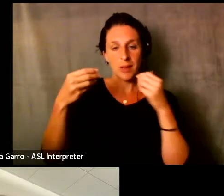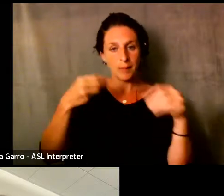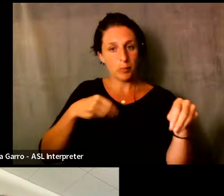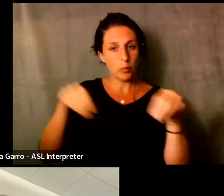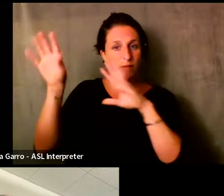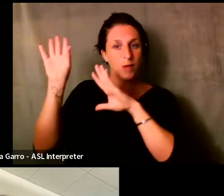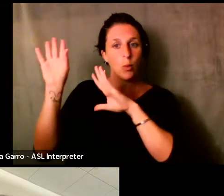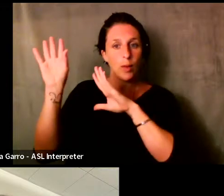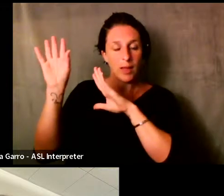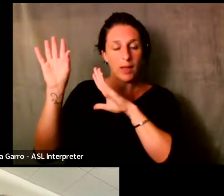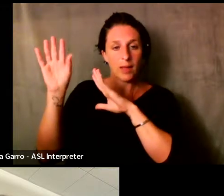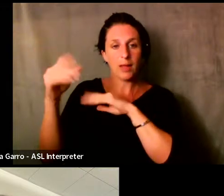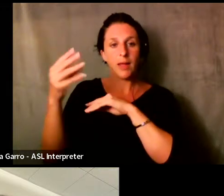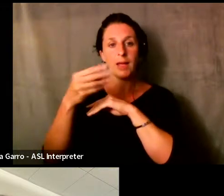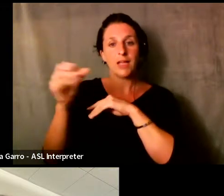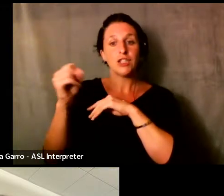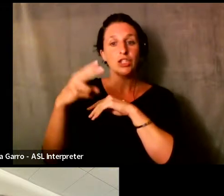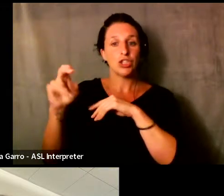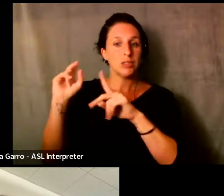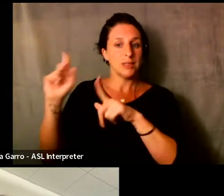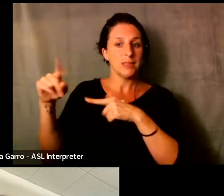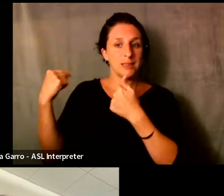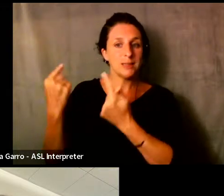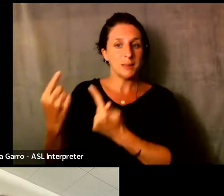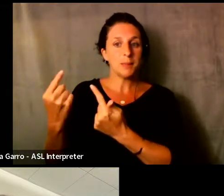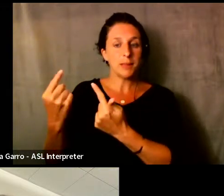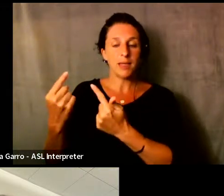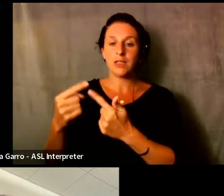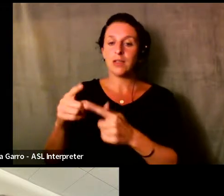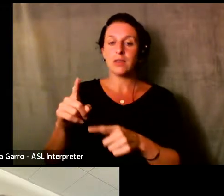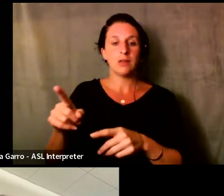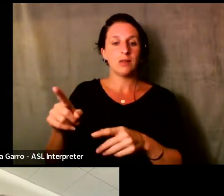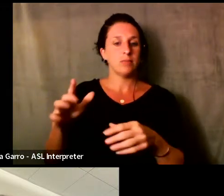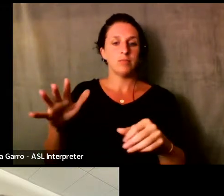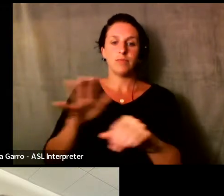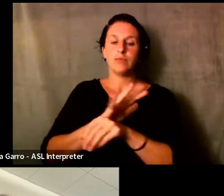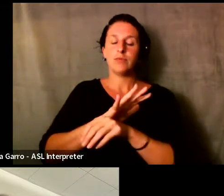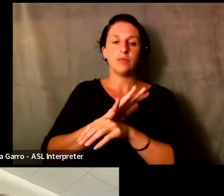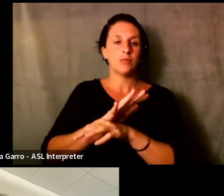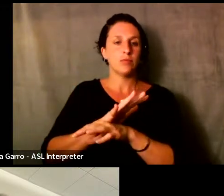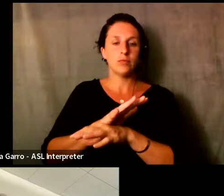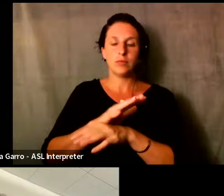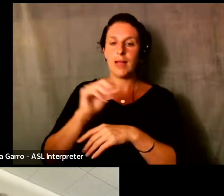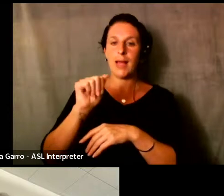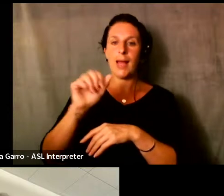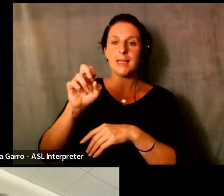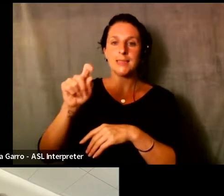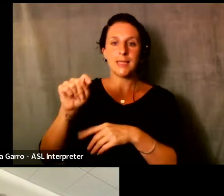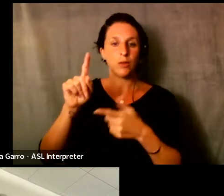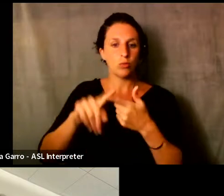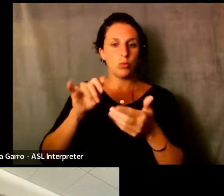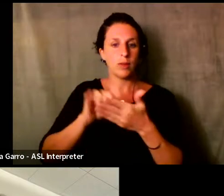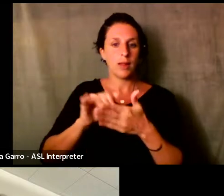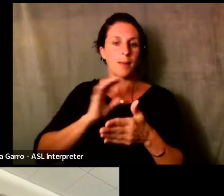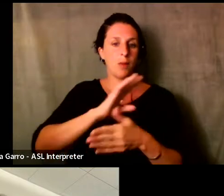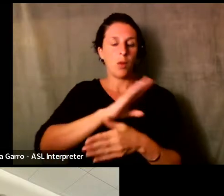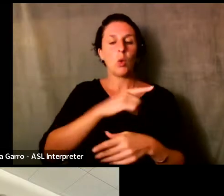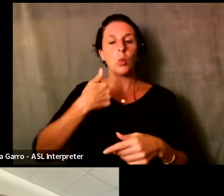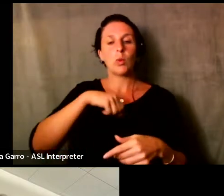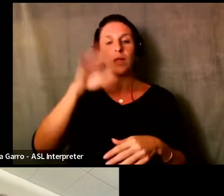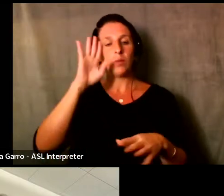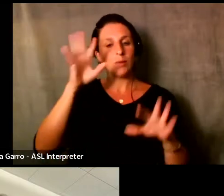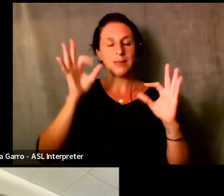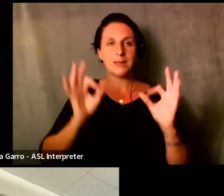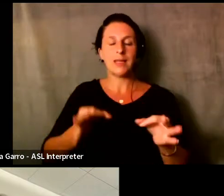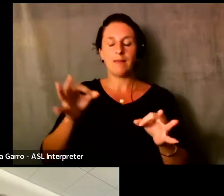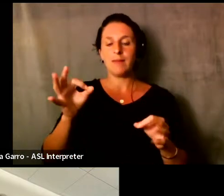and she has been a complete asset to that board. So we will definitely miss